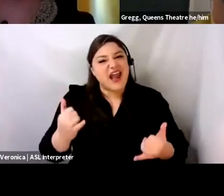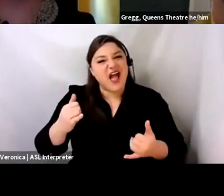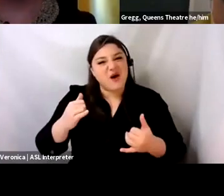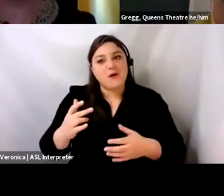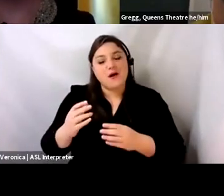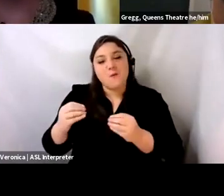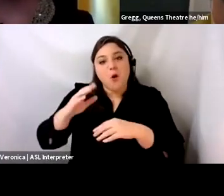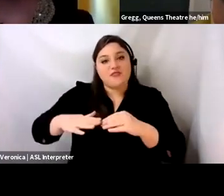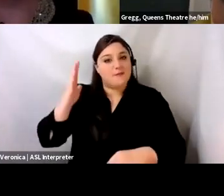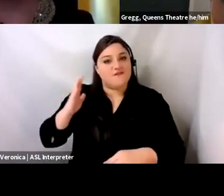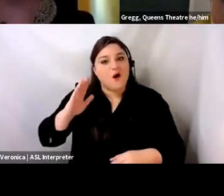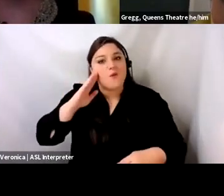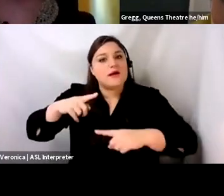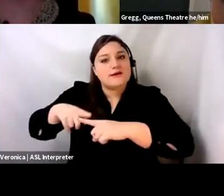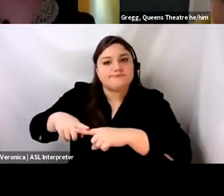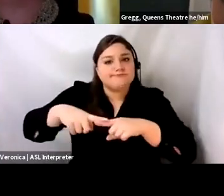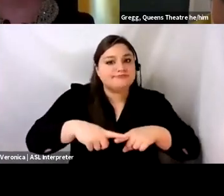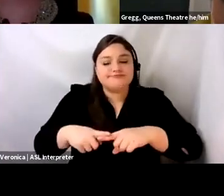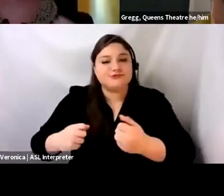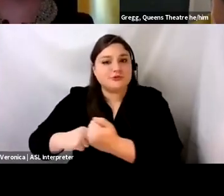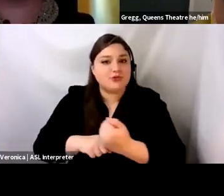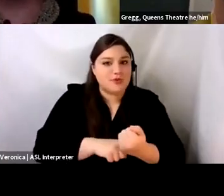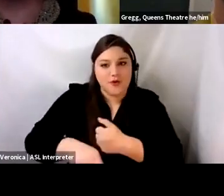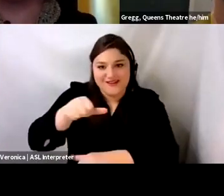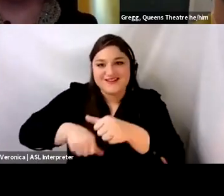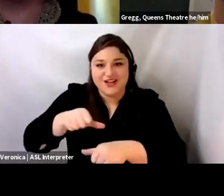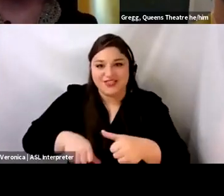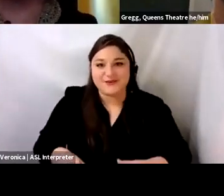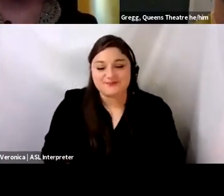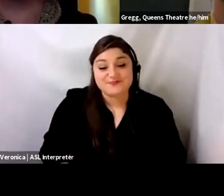go to 10 different webinars and lectures and read all the articles, but eventually